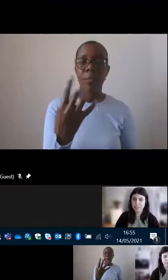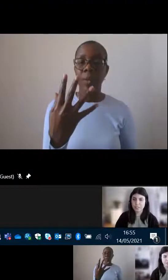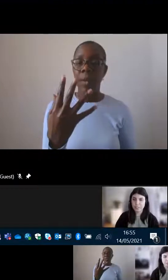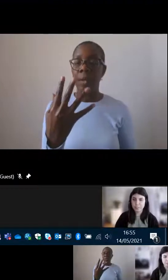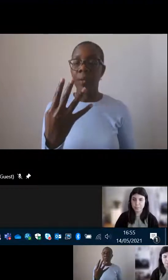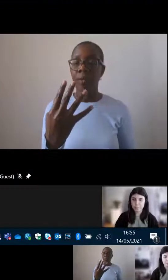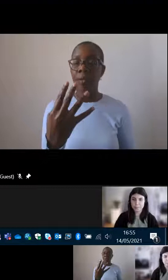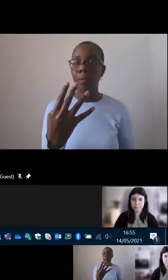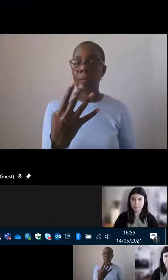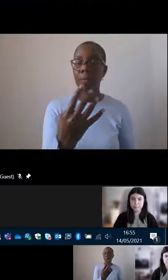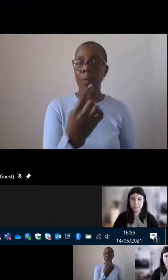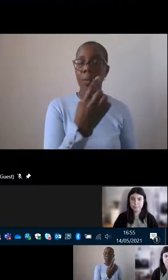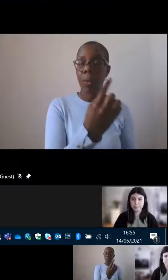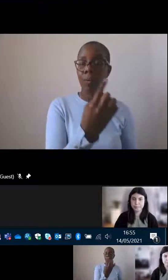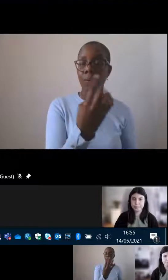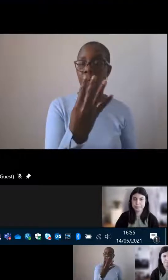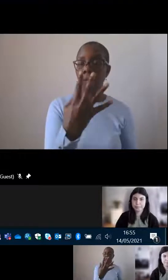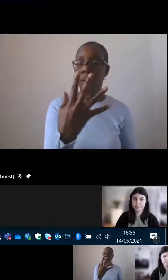1447.